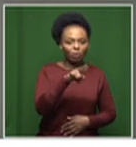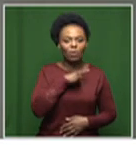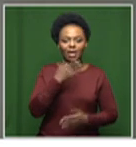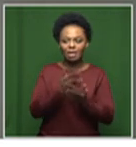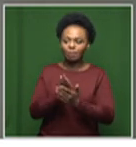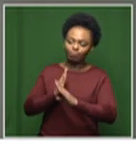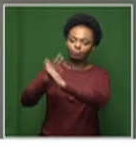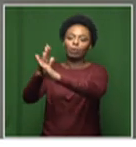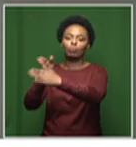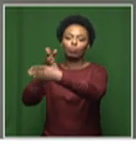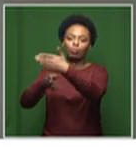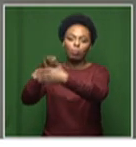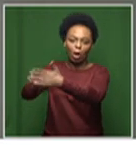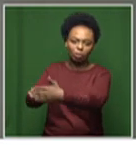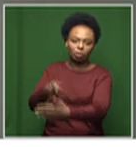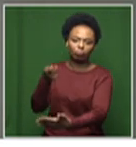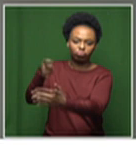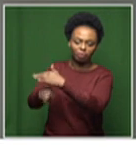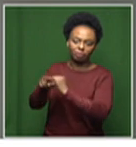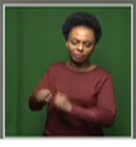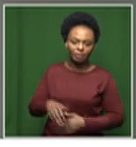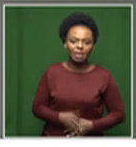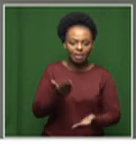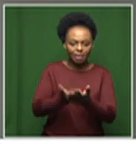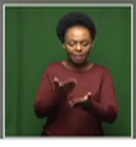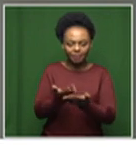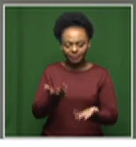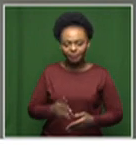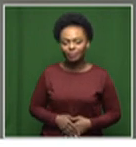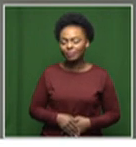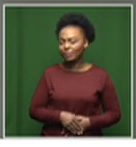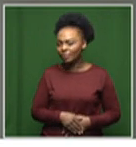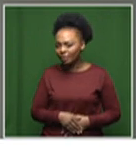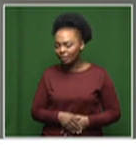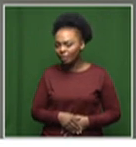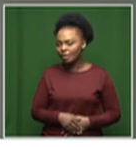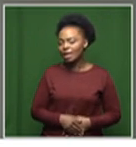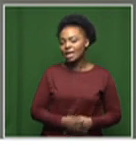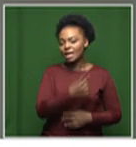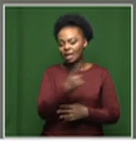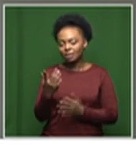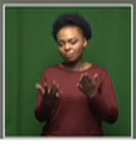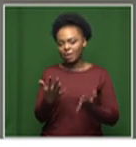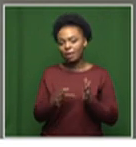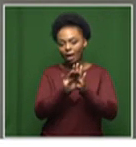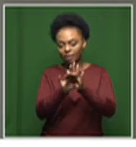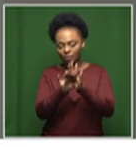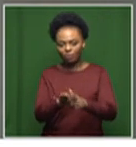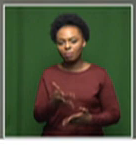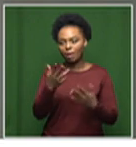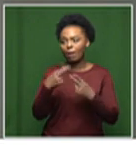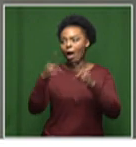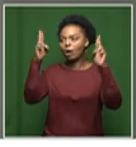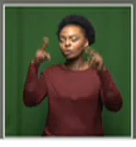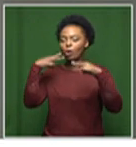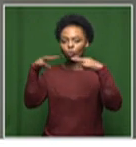that you always request or activate alerts, like SMS notifications for each transaction. Let's say you've been out at a restaurant,